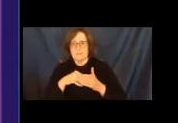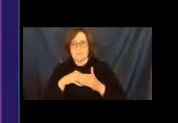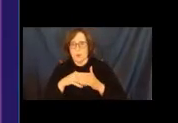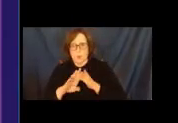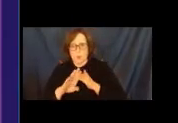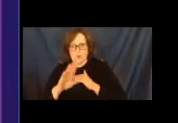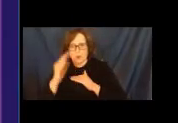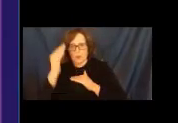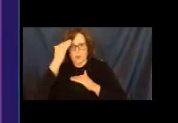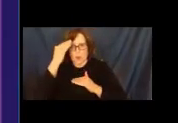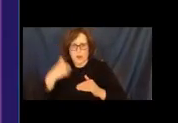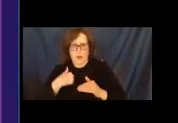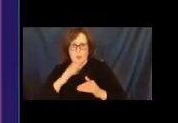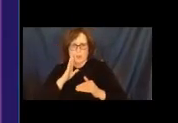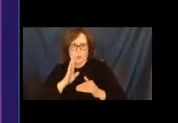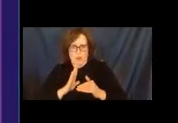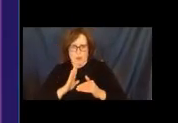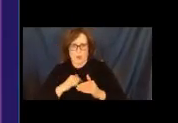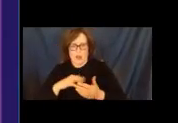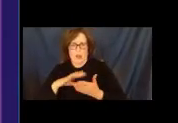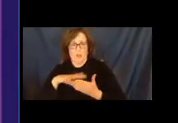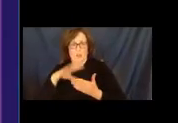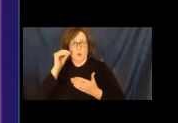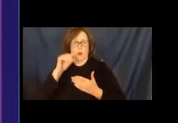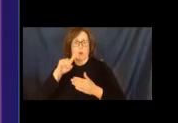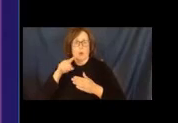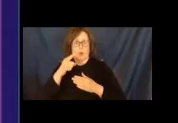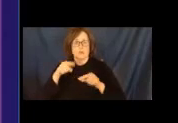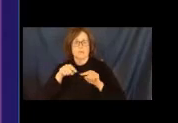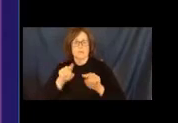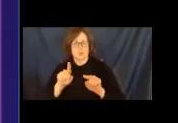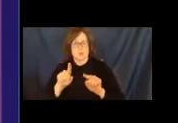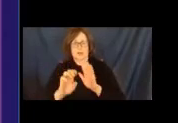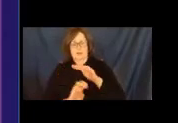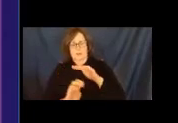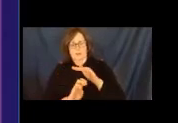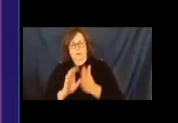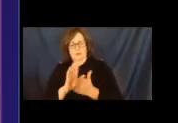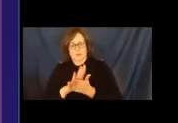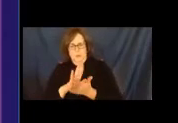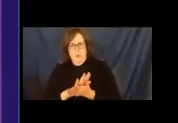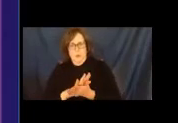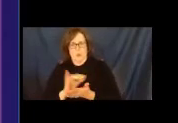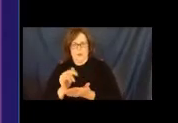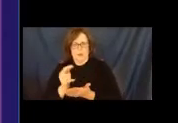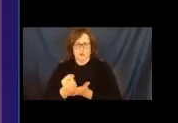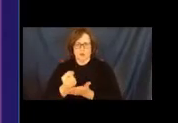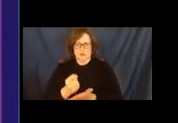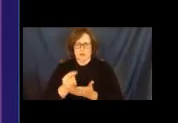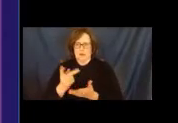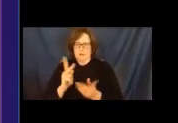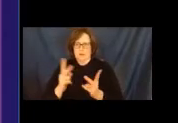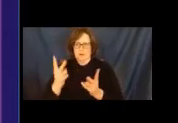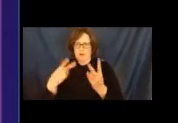was brown sometime in elementary school through comments like this one and treatment that made me feel othered.